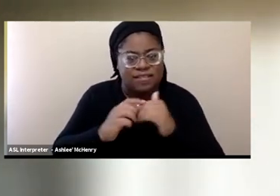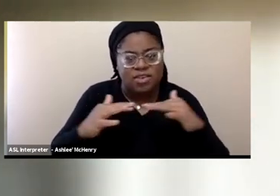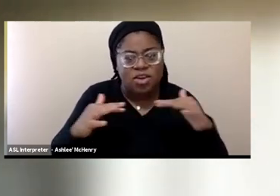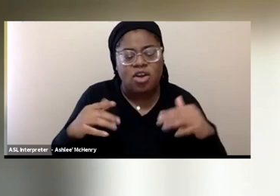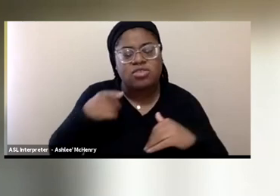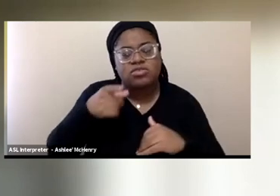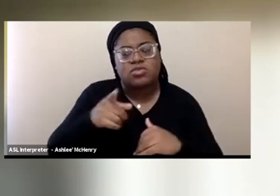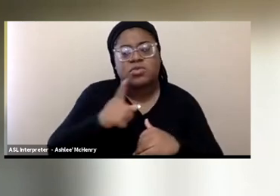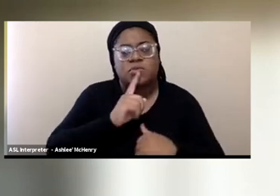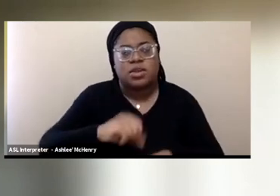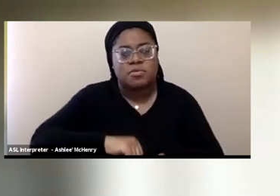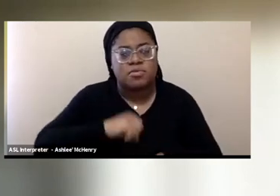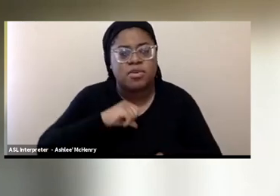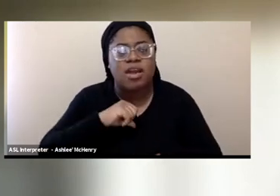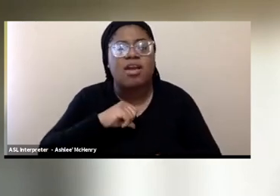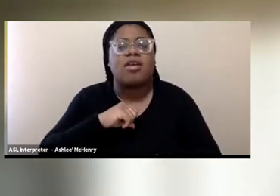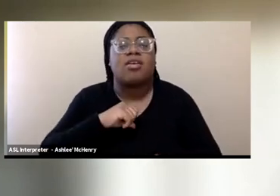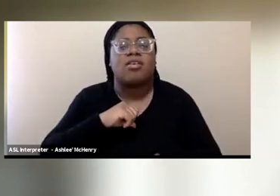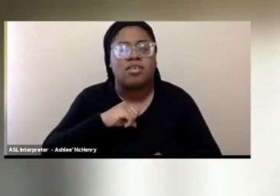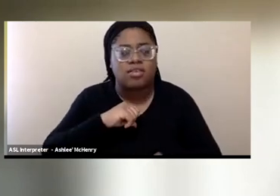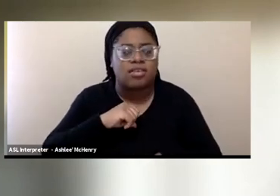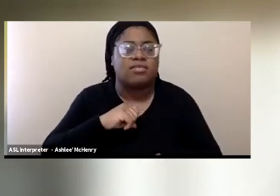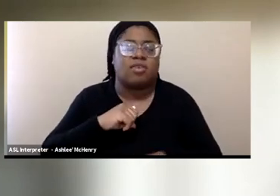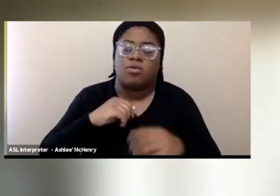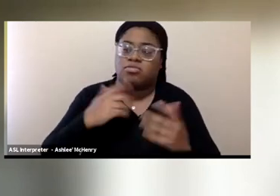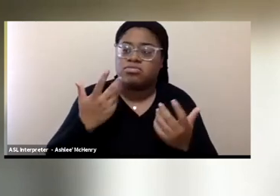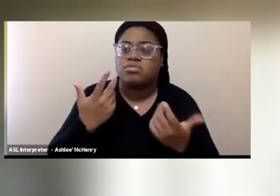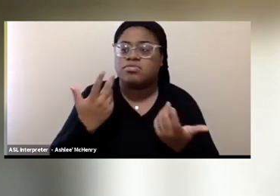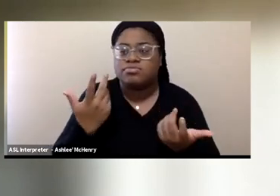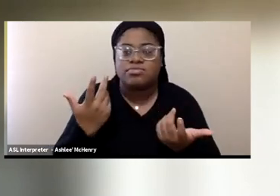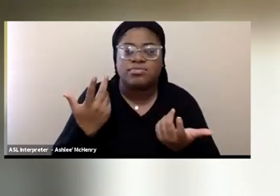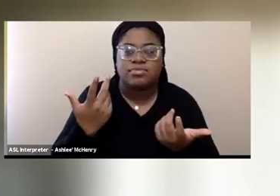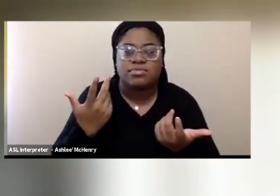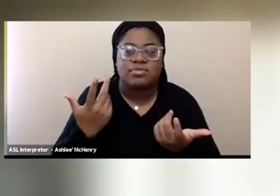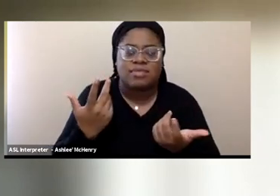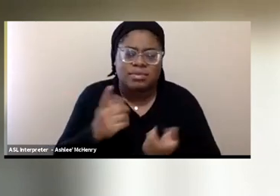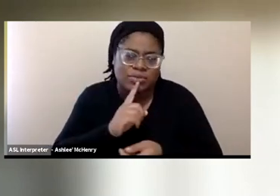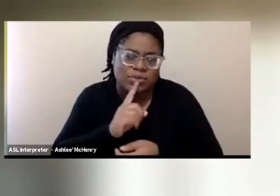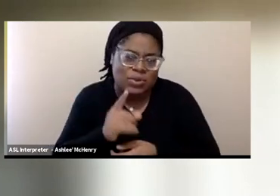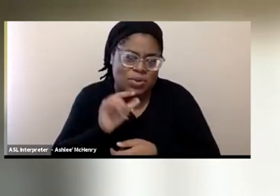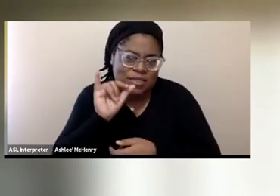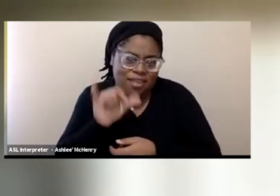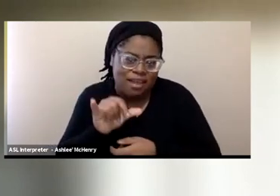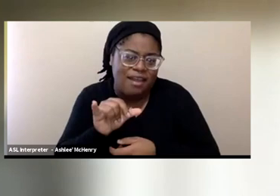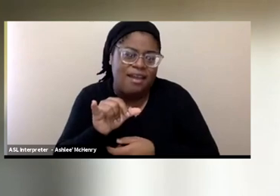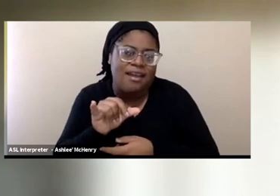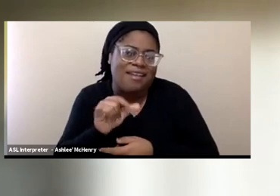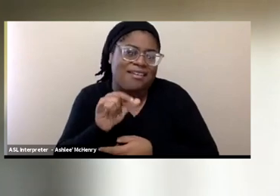very proud of. And it's been very, you know, organic. And I'm sure that's contributed to the